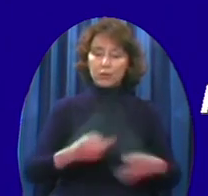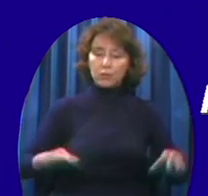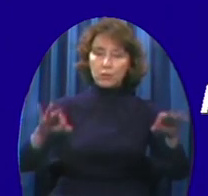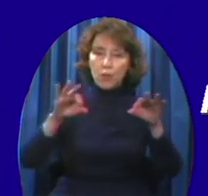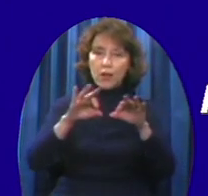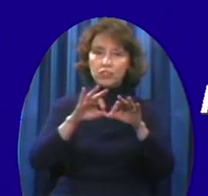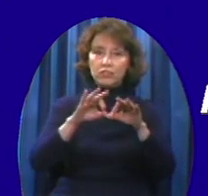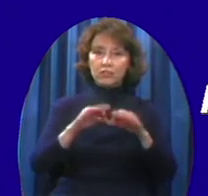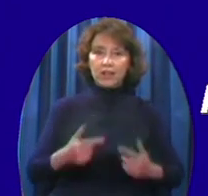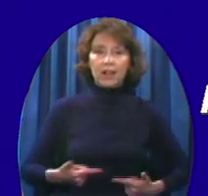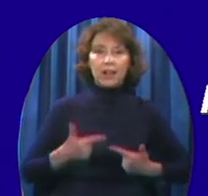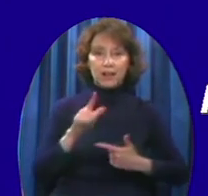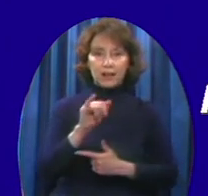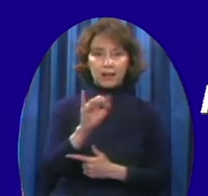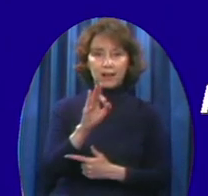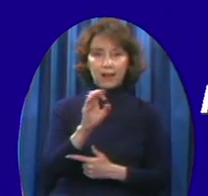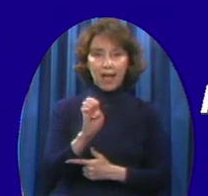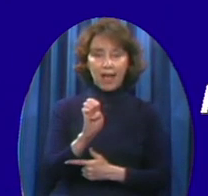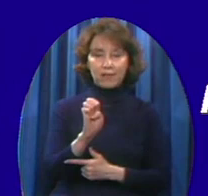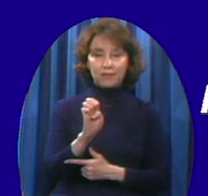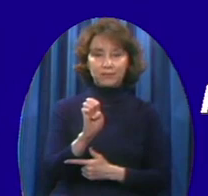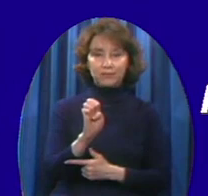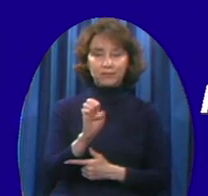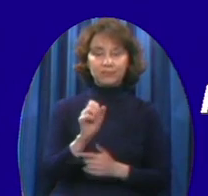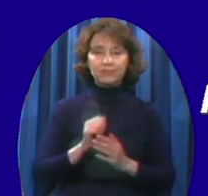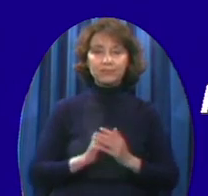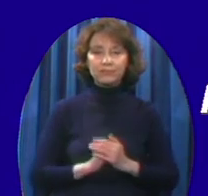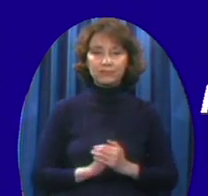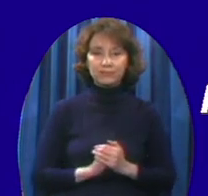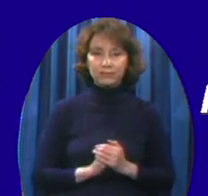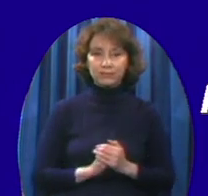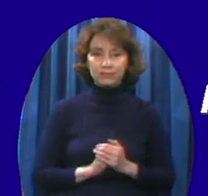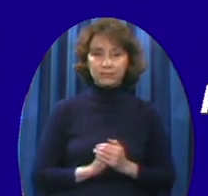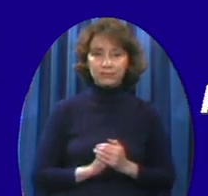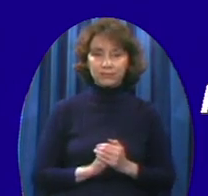1-800-446-5000, request the Precious Feet lapel pin.